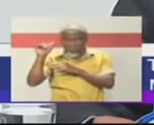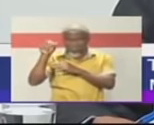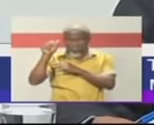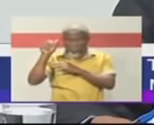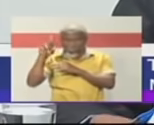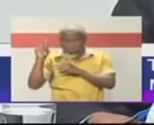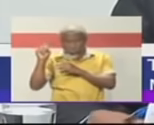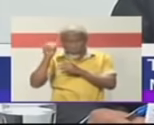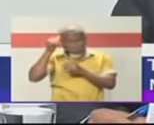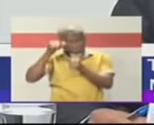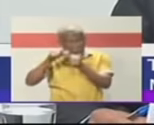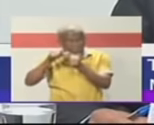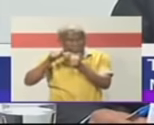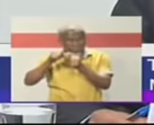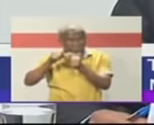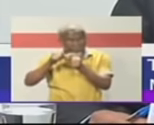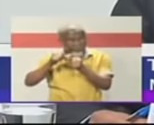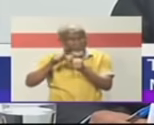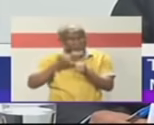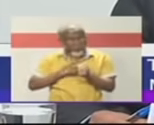Continue to mask.